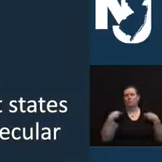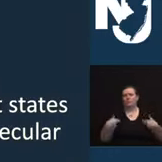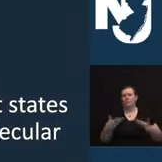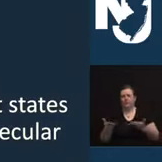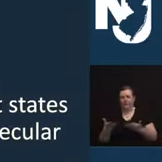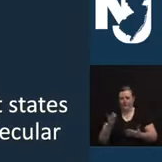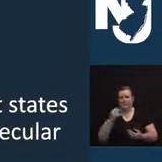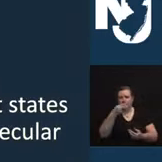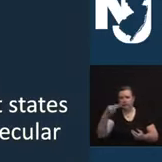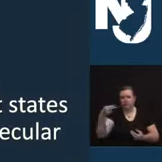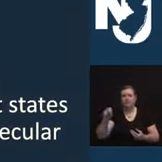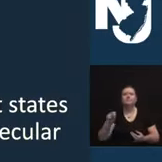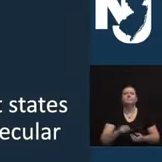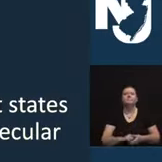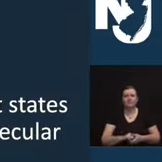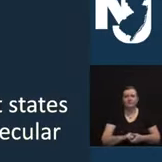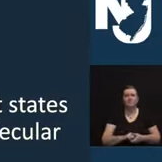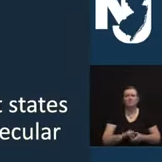molecular